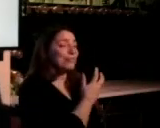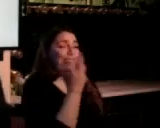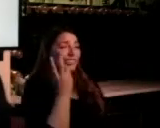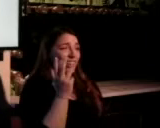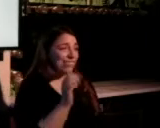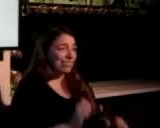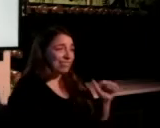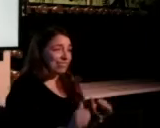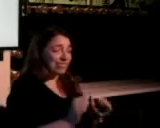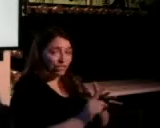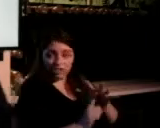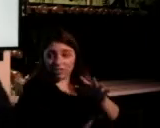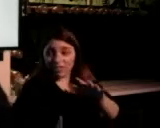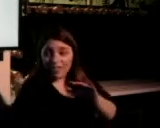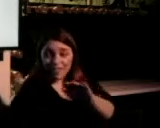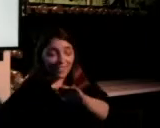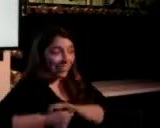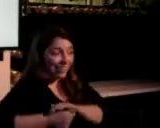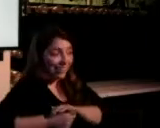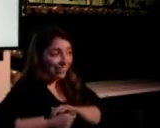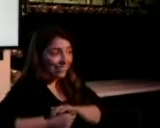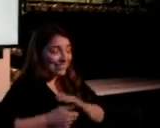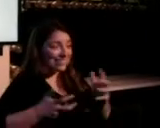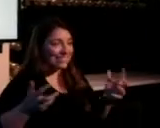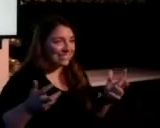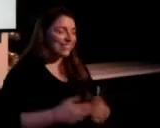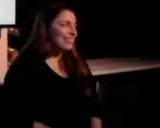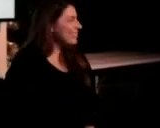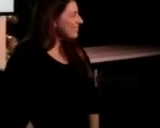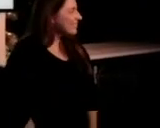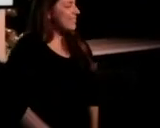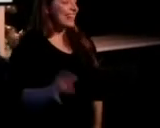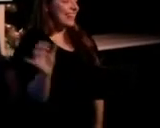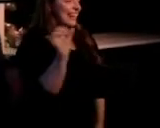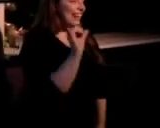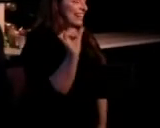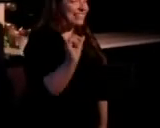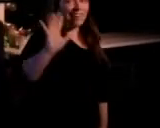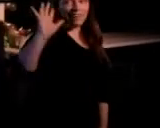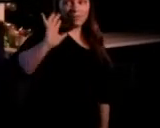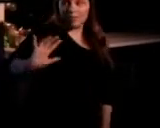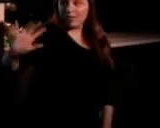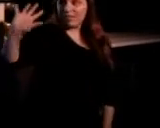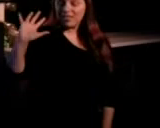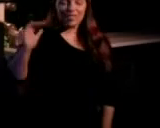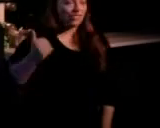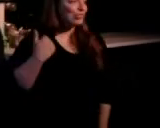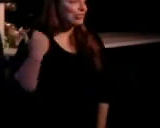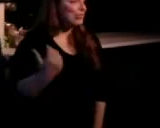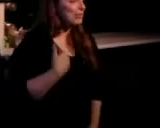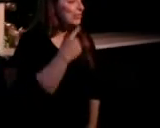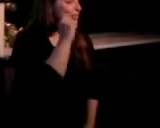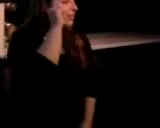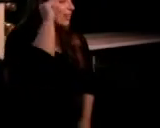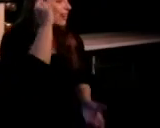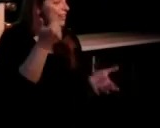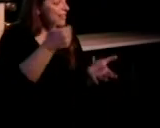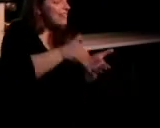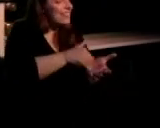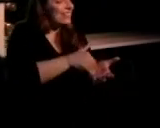Oh, should I run or should I hide? It's like I'm back in